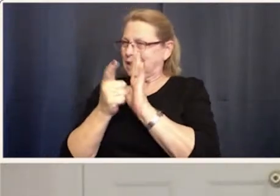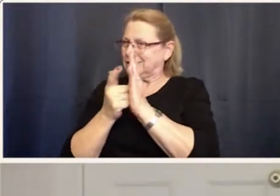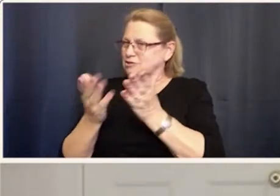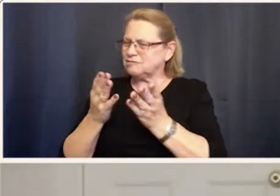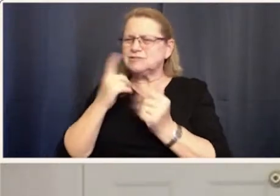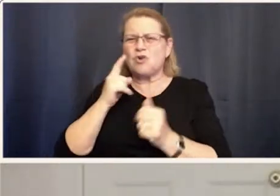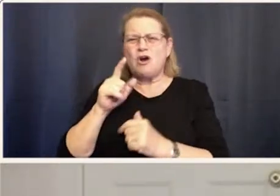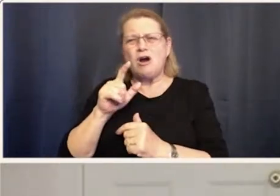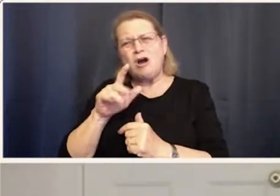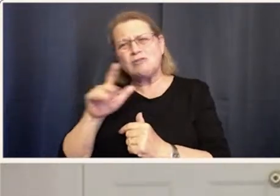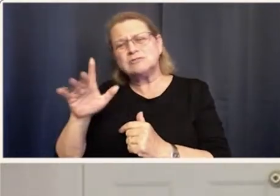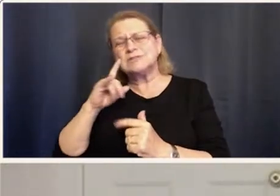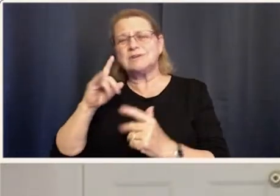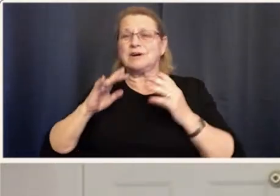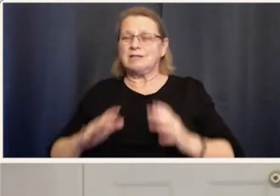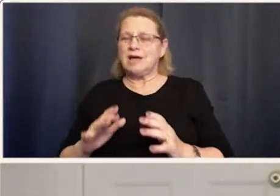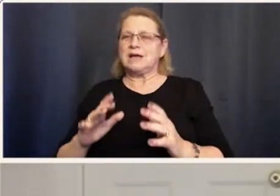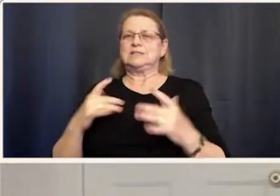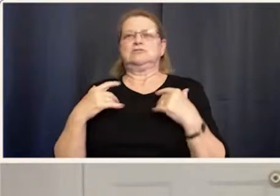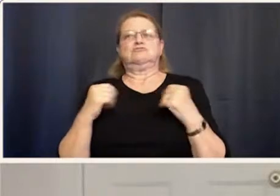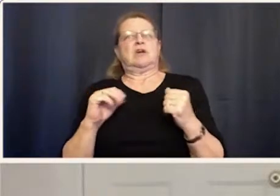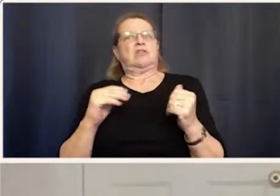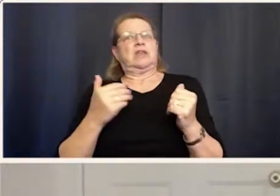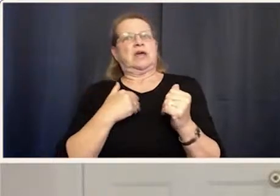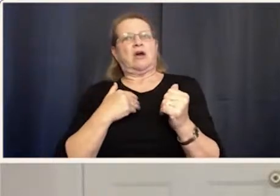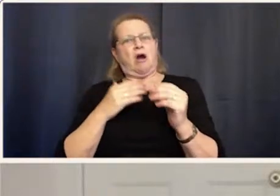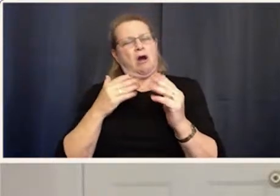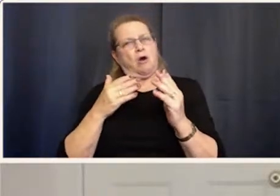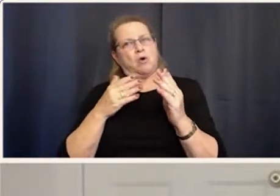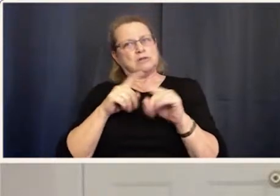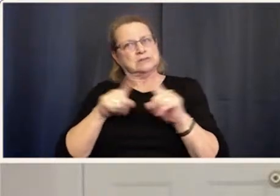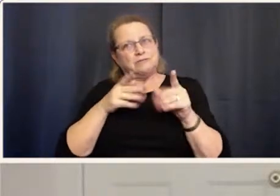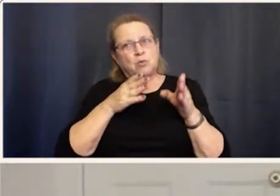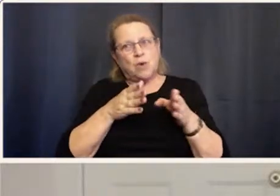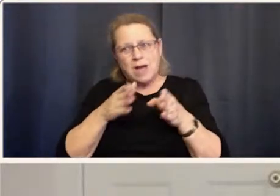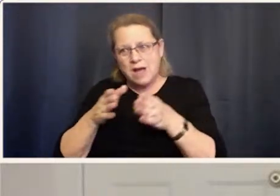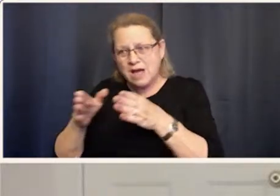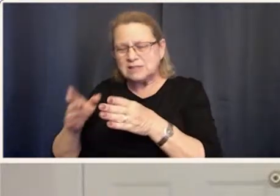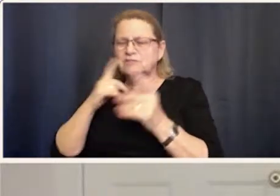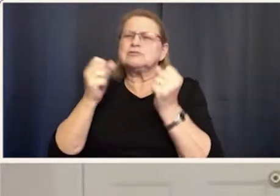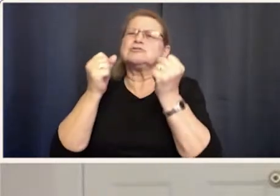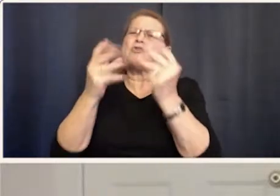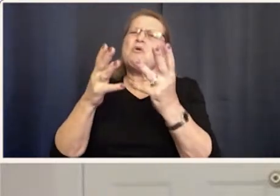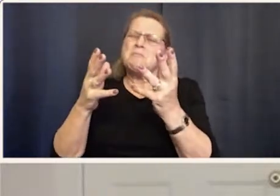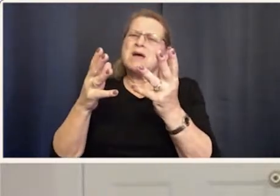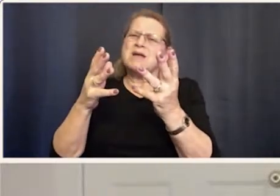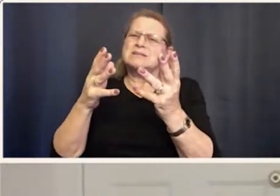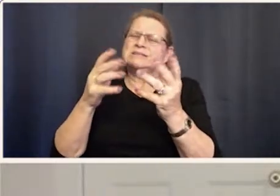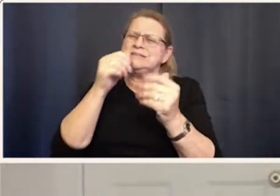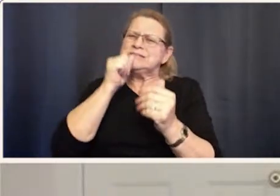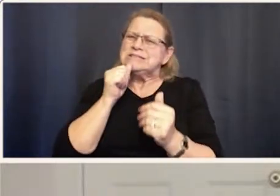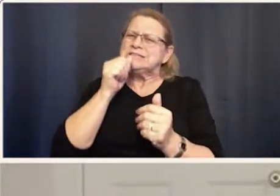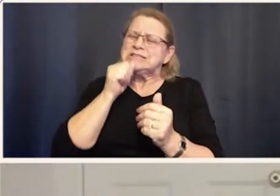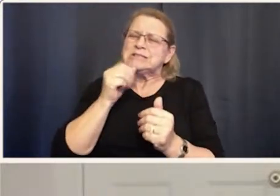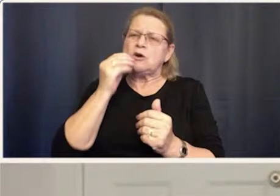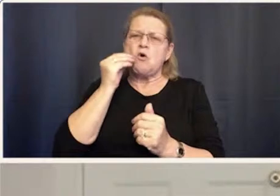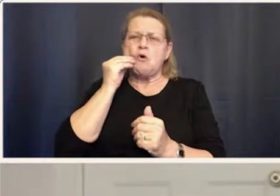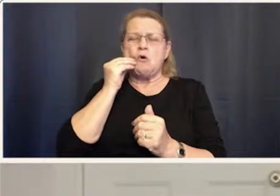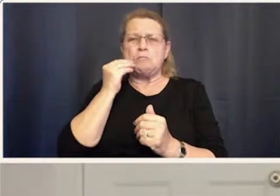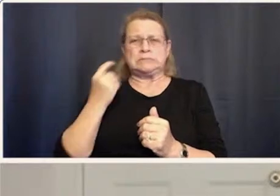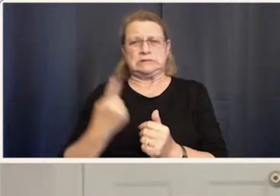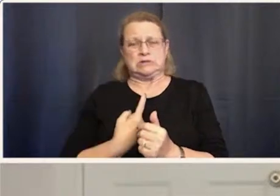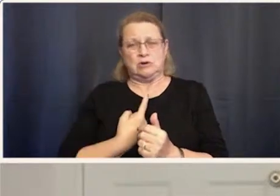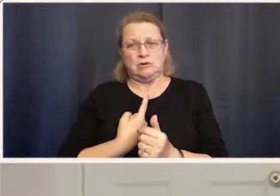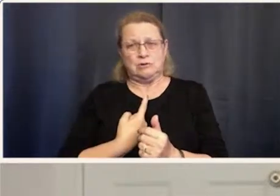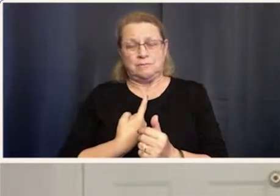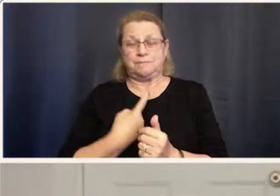clients, and strengthening our virtual pathways for so many suffering silently at home. In more recent